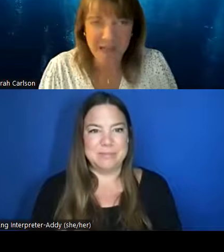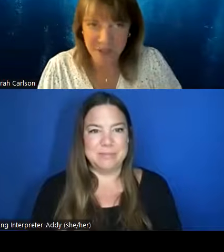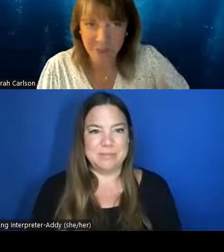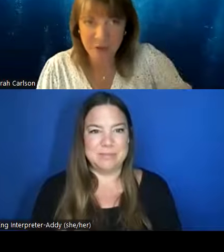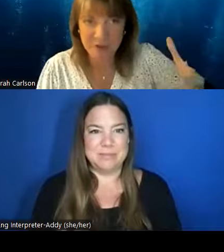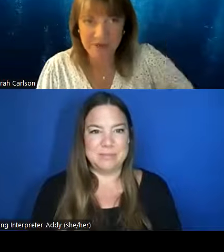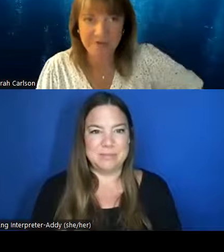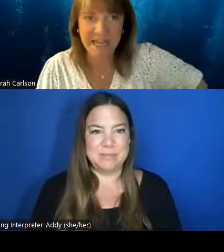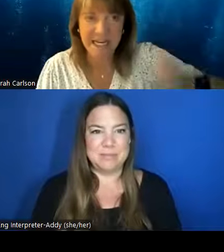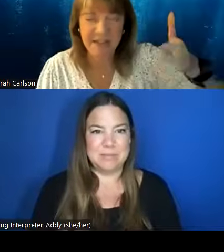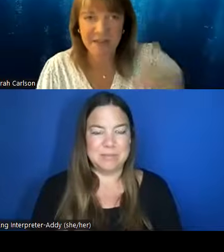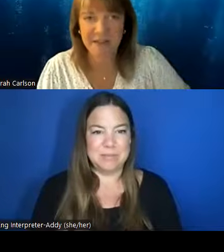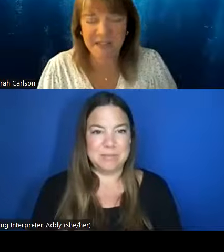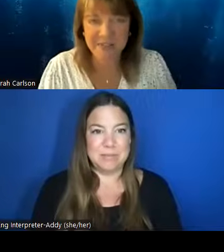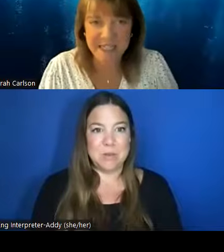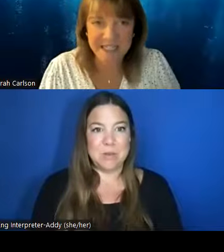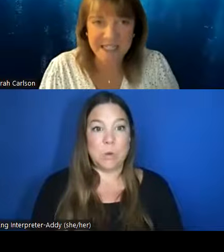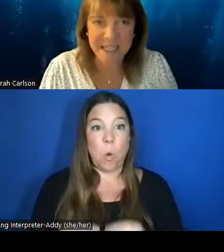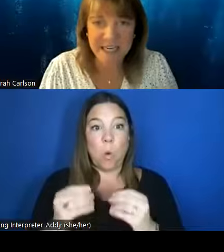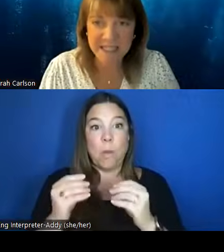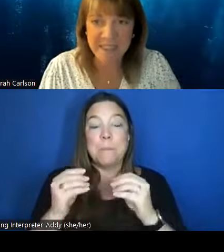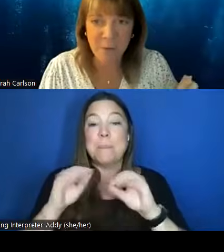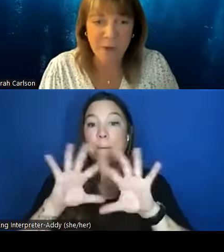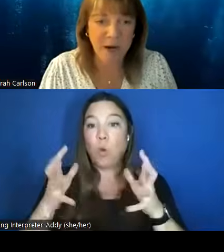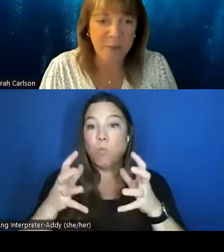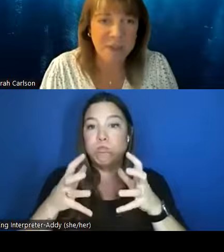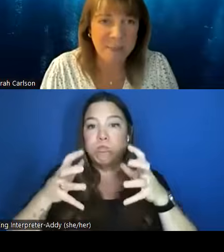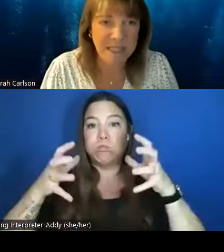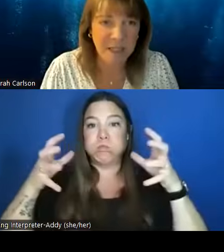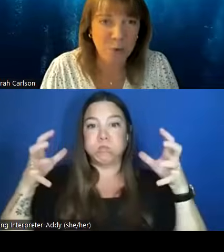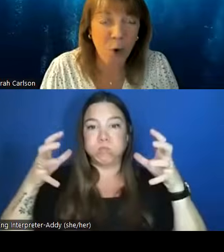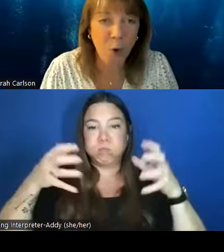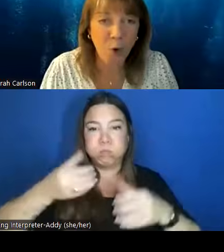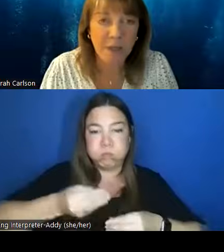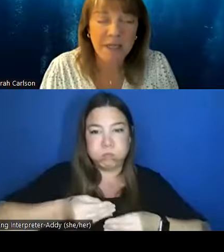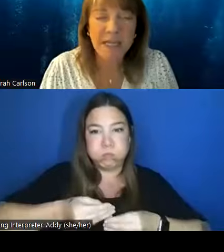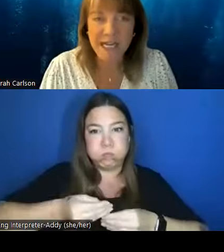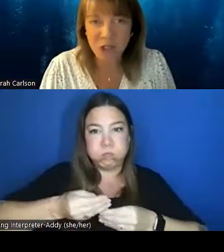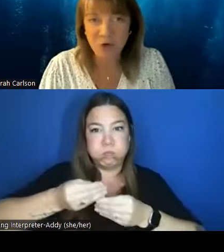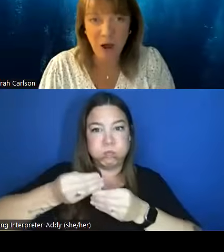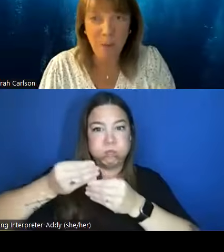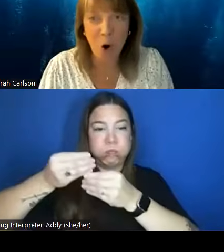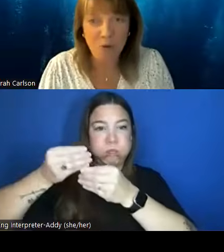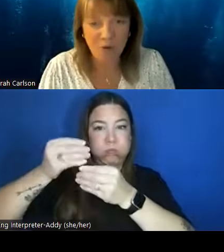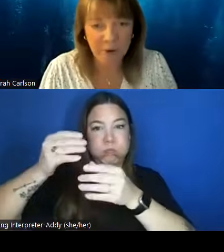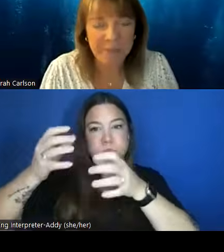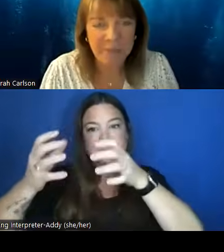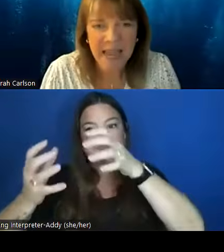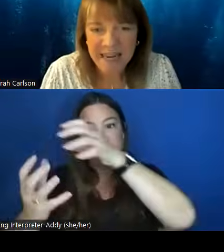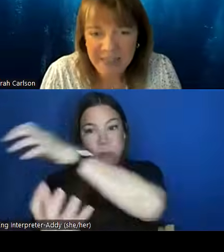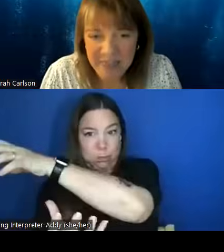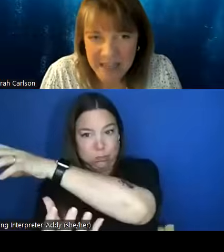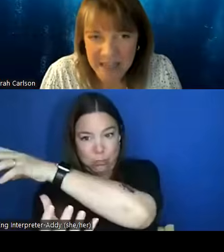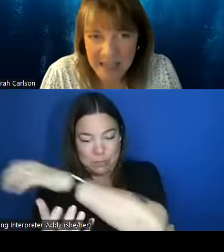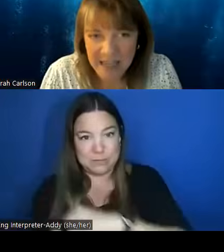So as the balloons inflate and the lifting sling tightens, we were able to basically roll each drum over.